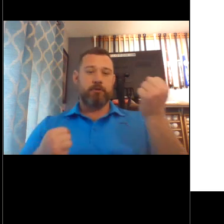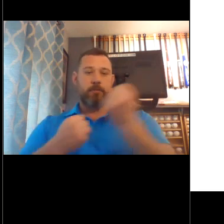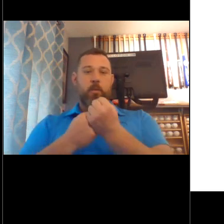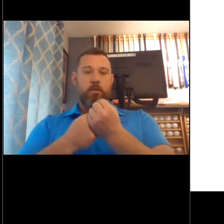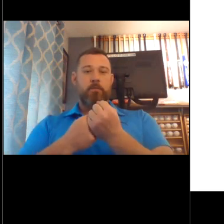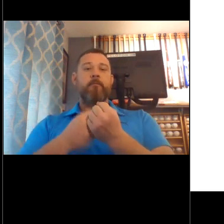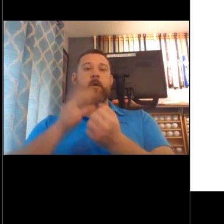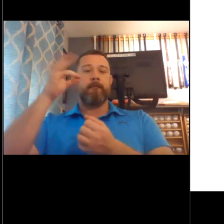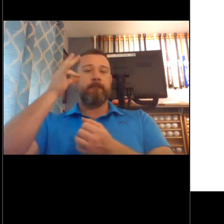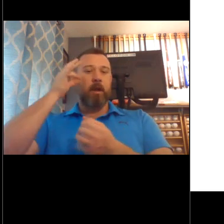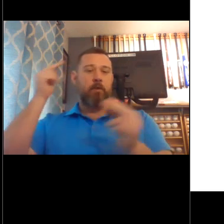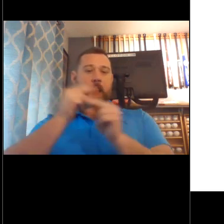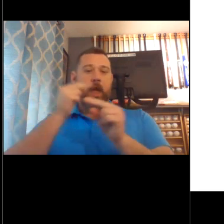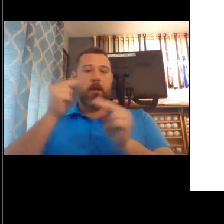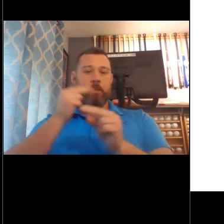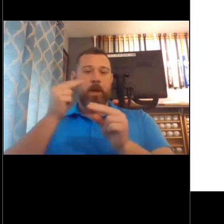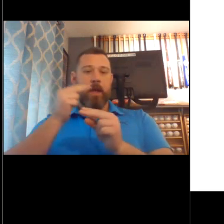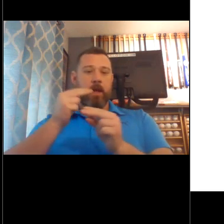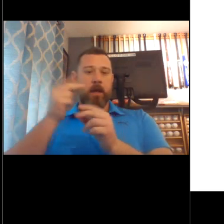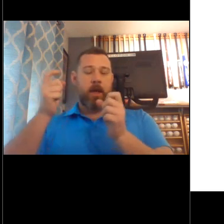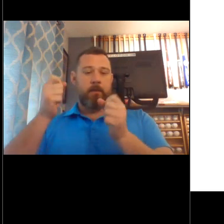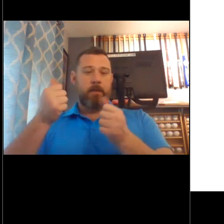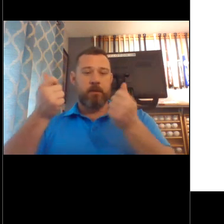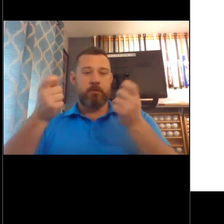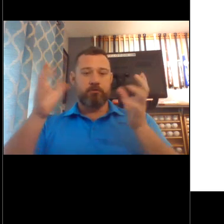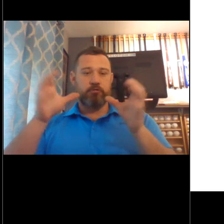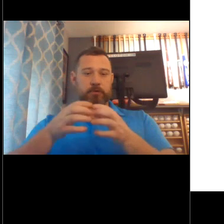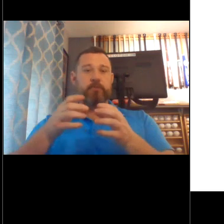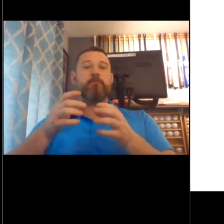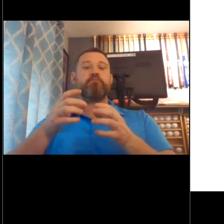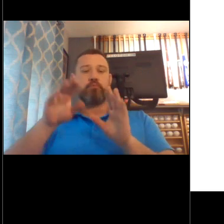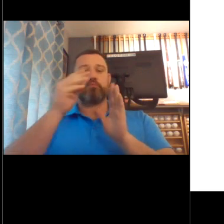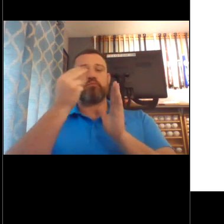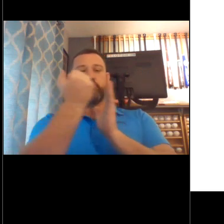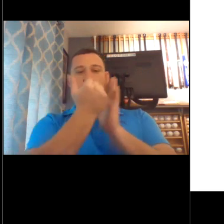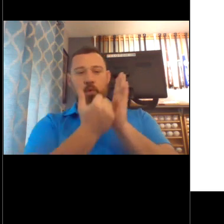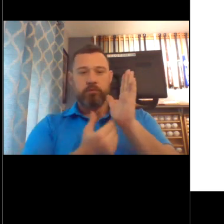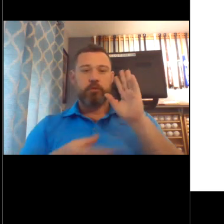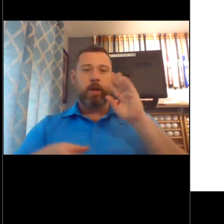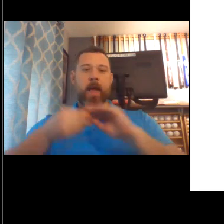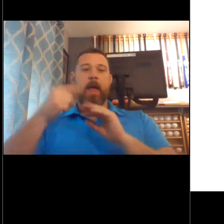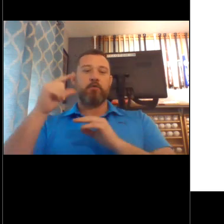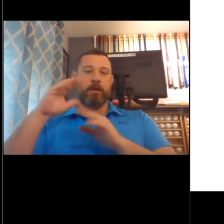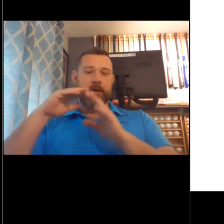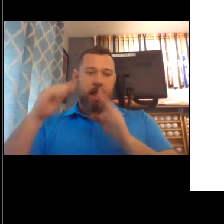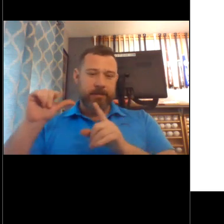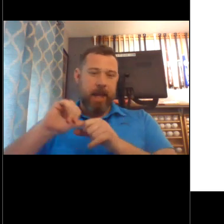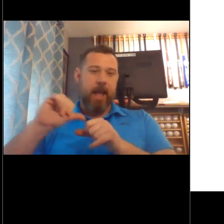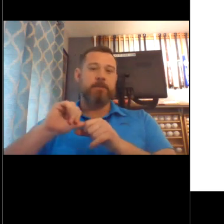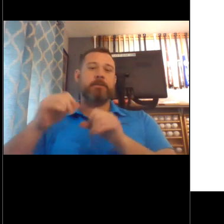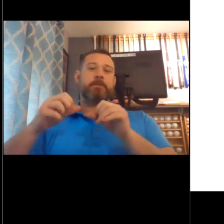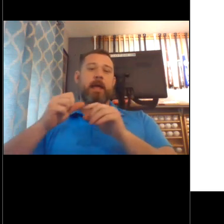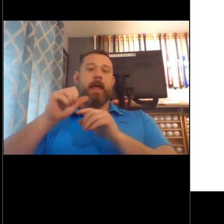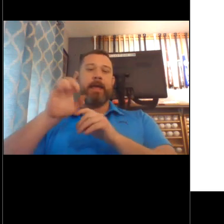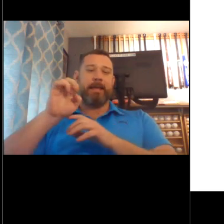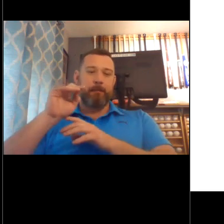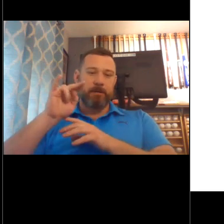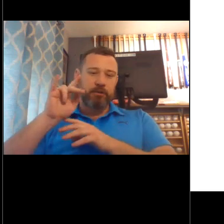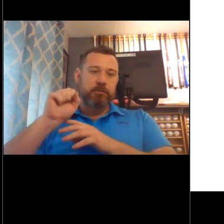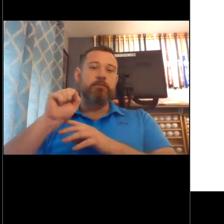Highway Administration's Notice of Proposed Rulemaking to add greenhouse gas emissions performance measures to the